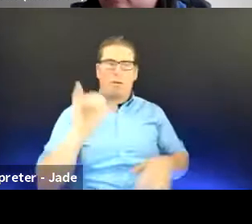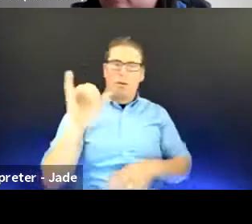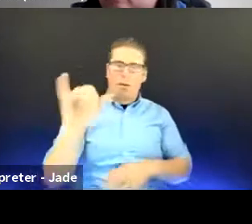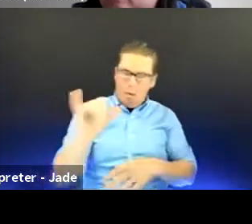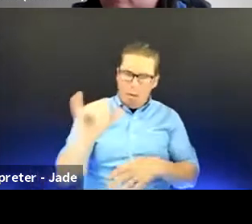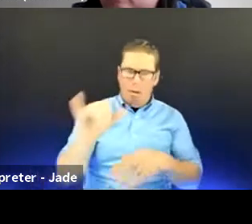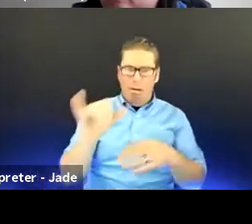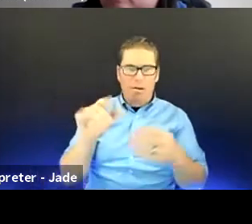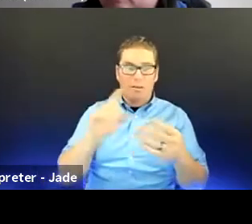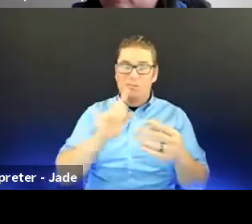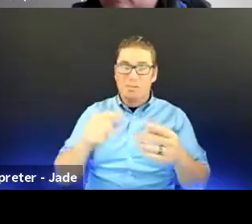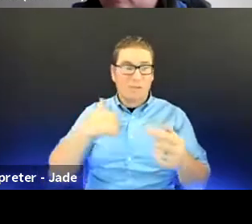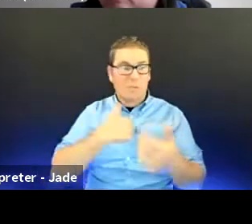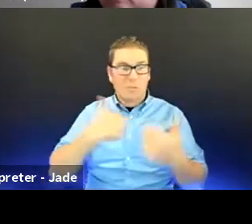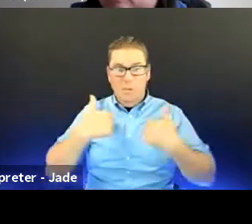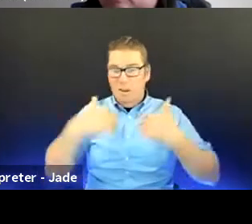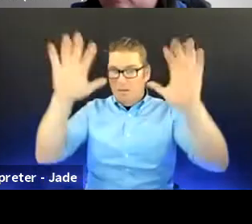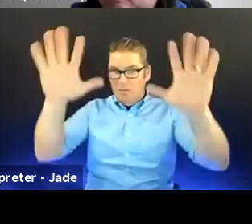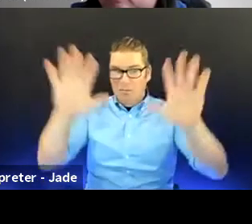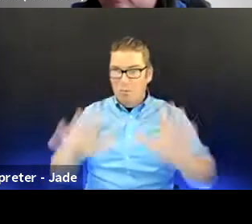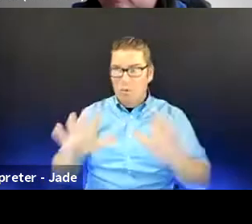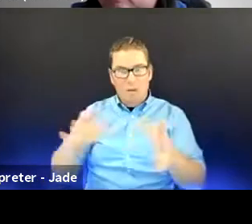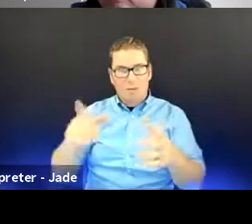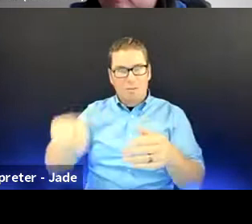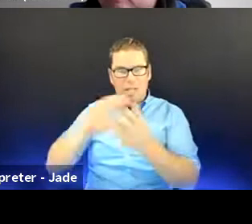incredible students. And so that's really been,